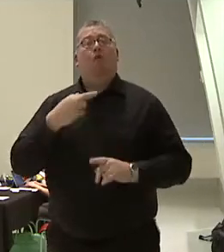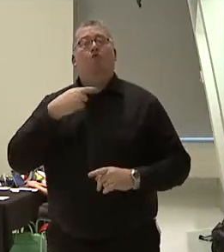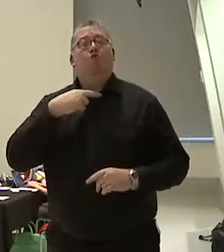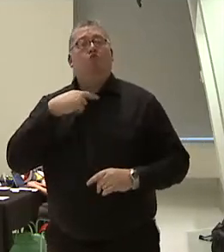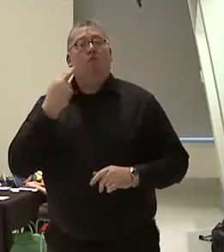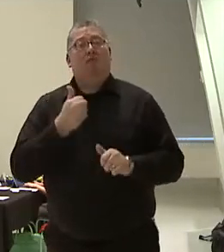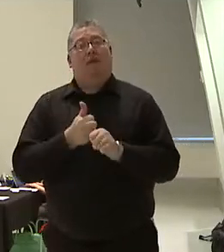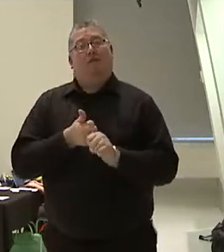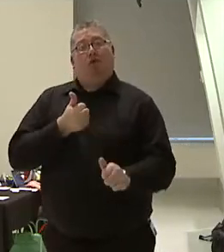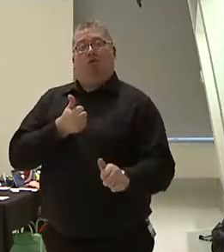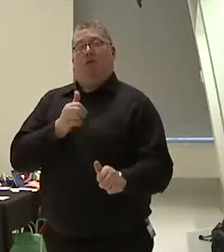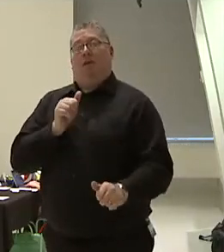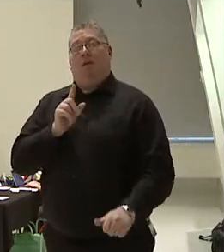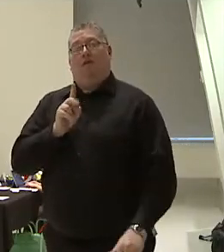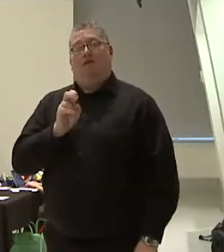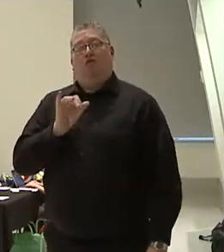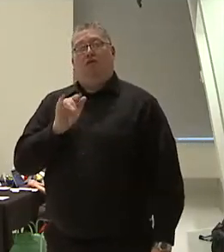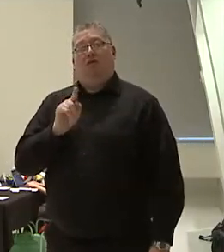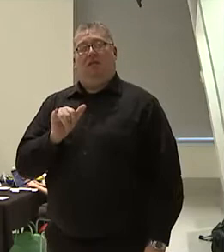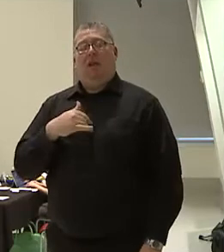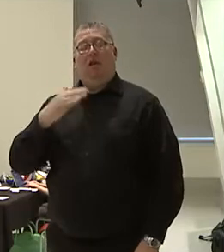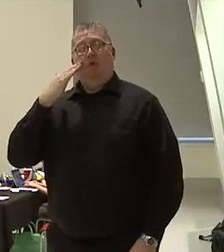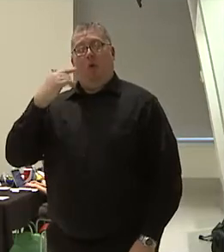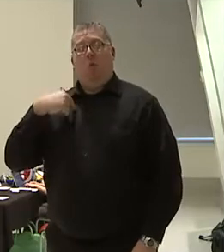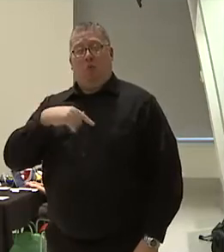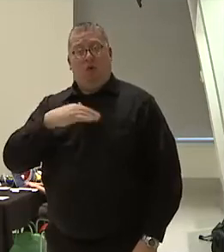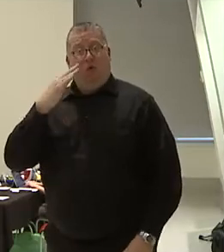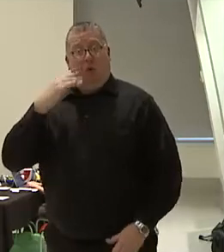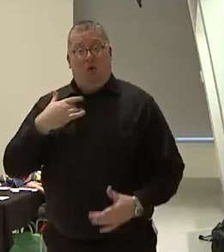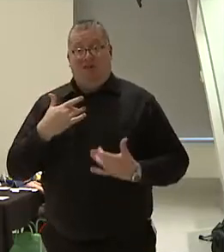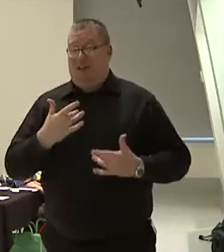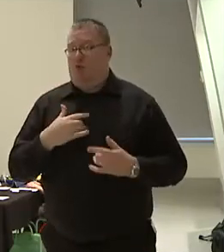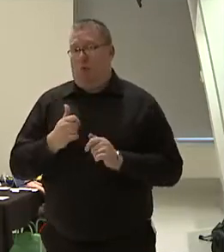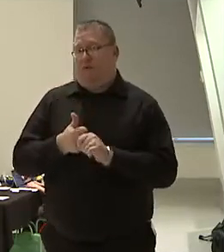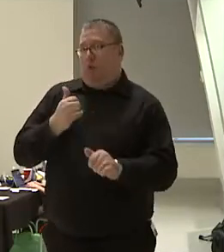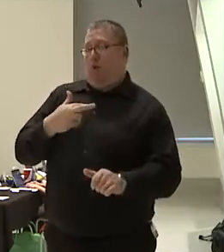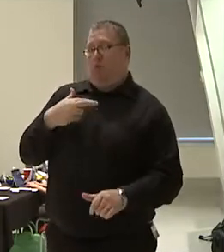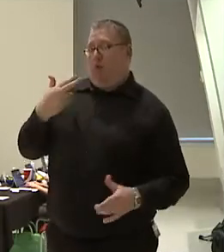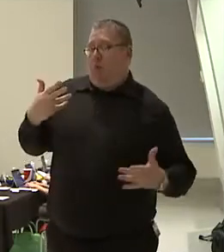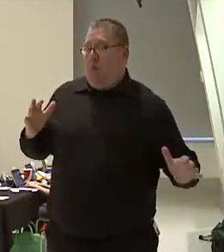aversity in government. And we all know government is risk averse. And giving